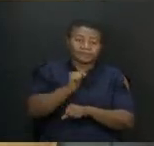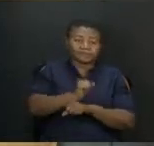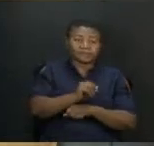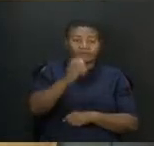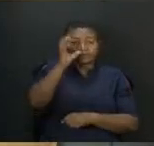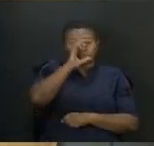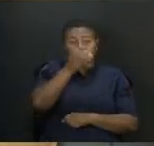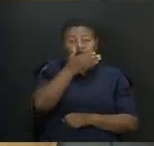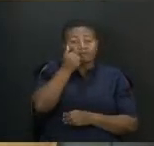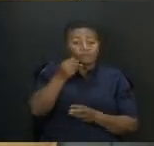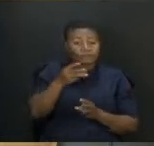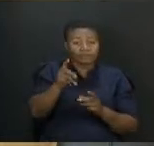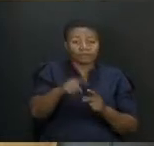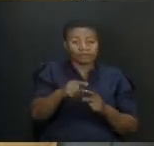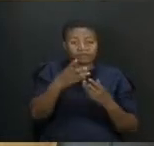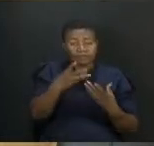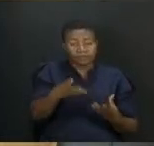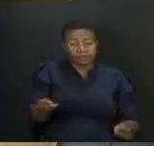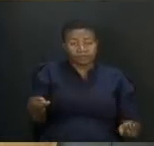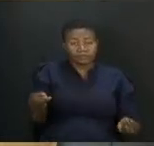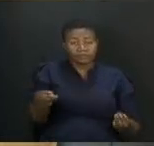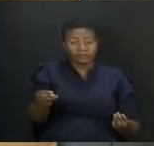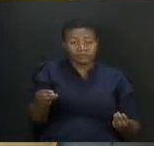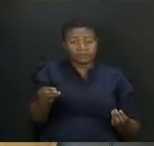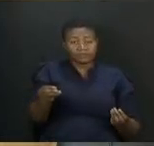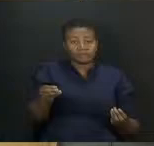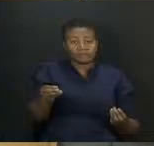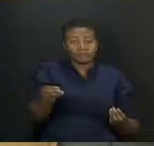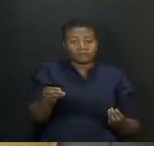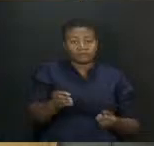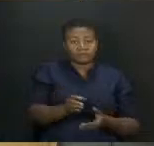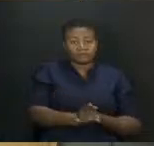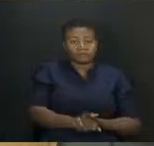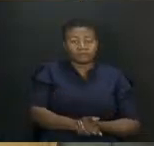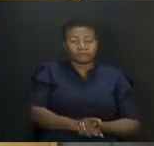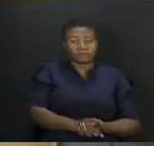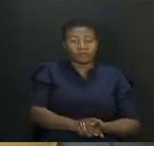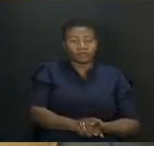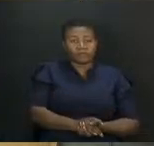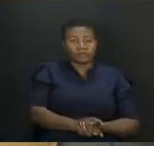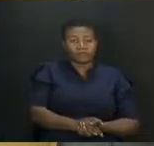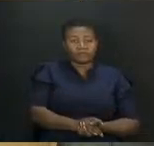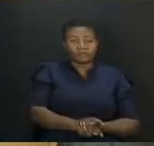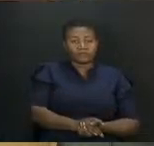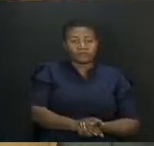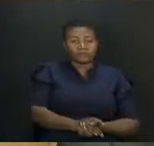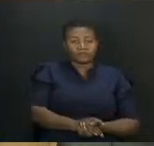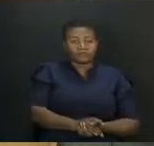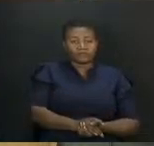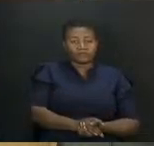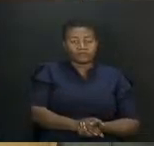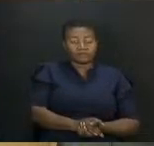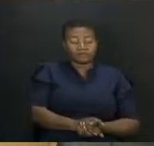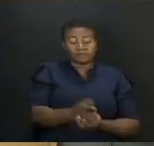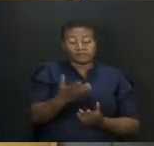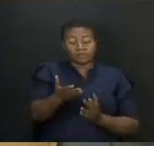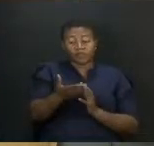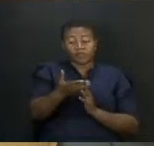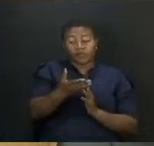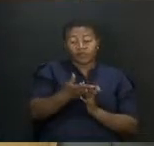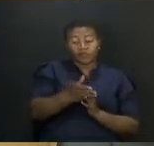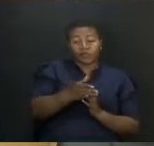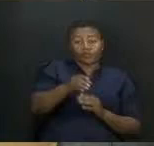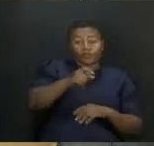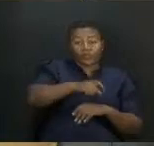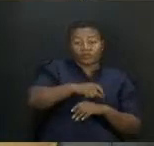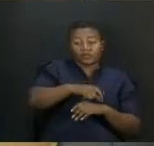this. If there are some challenges or things that has probably happened between the time he came here to speak